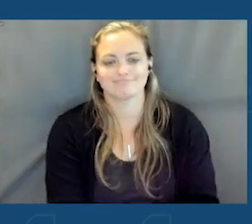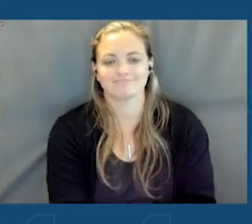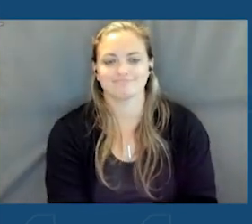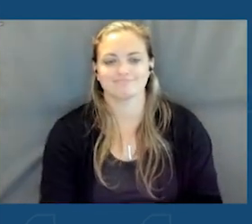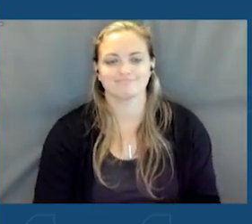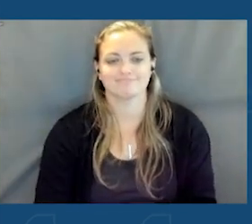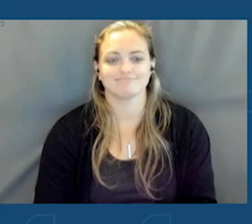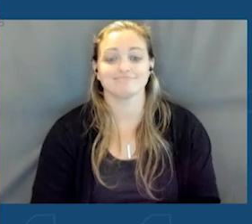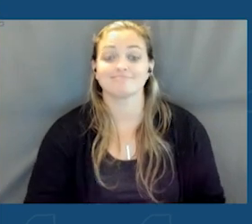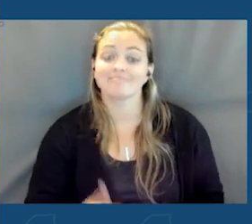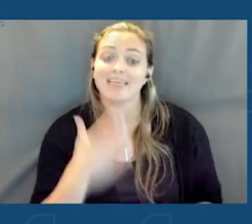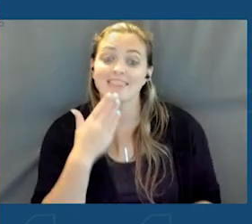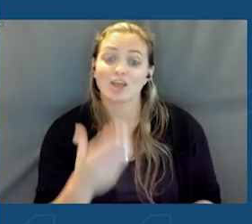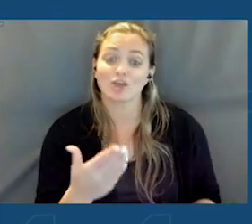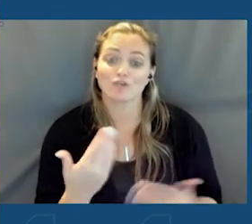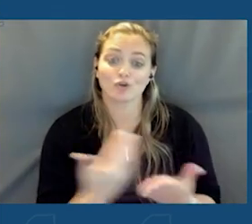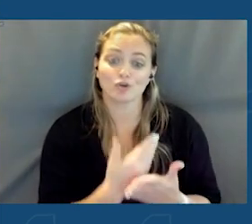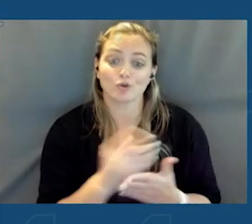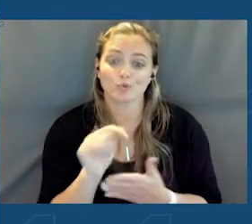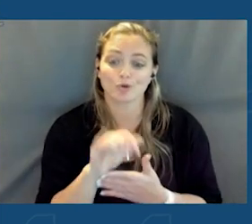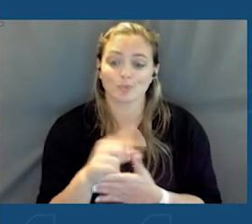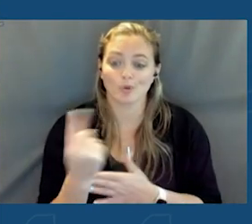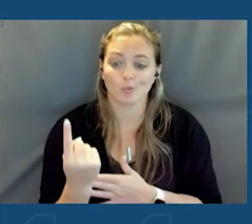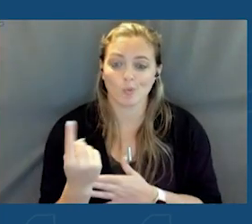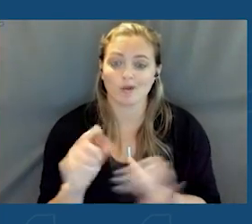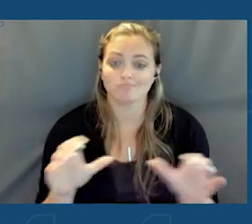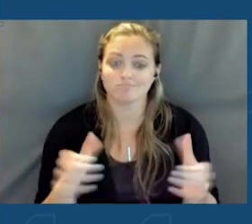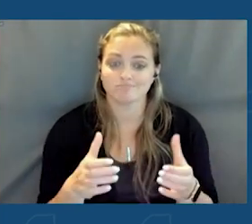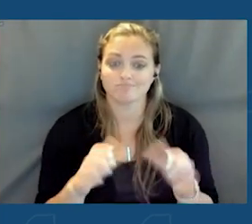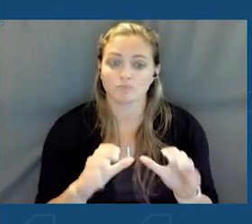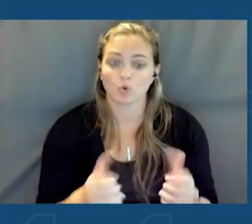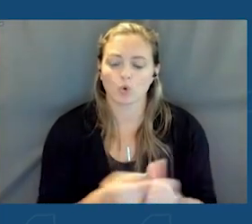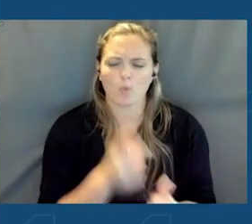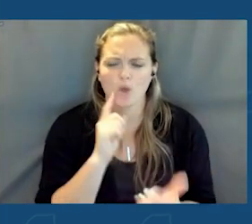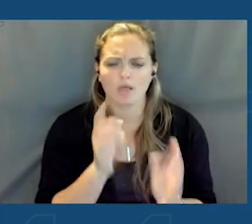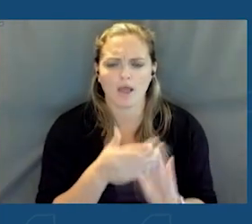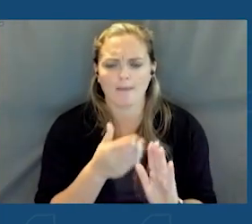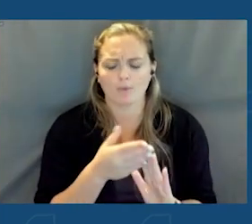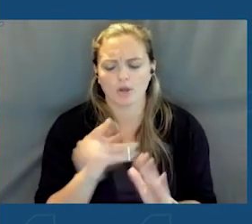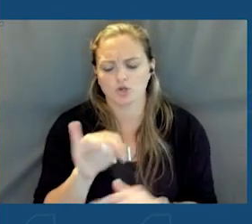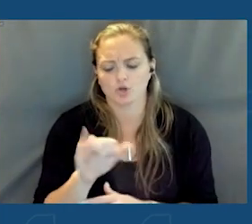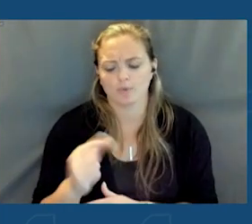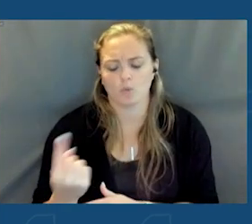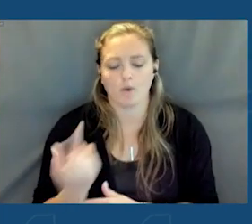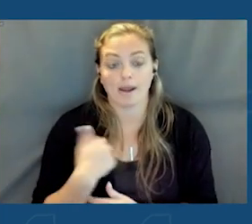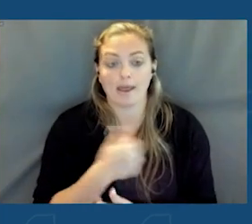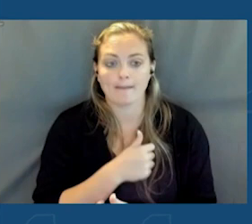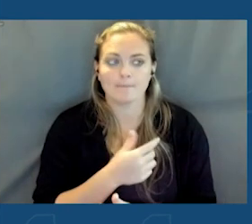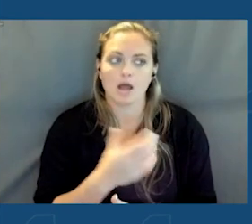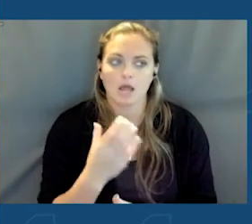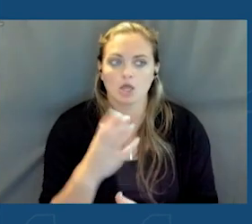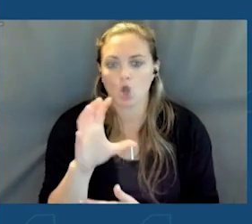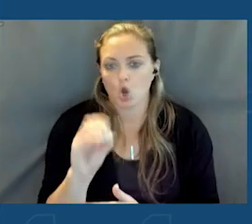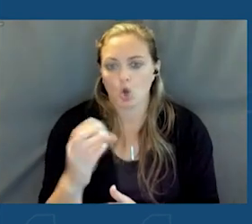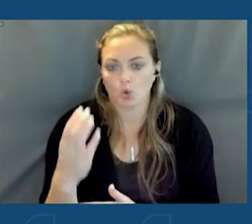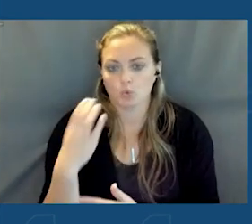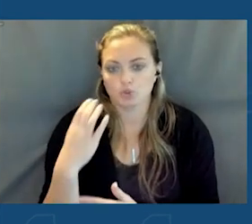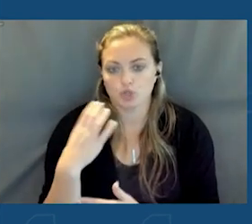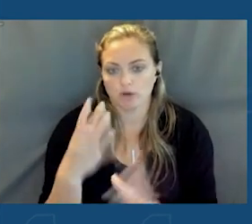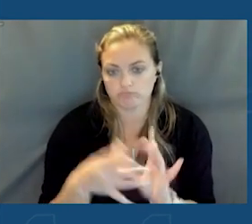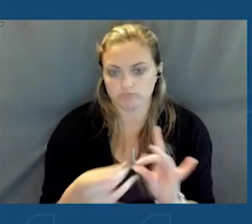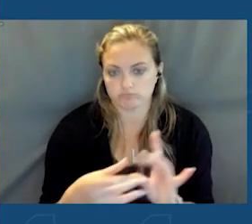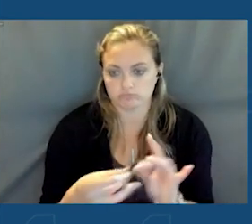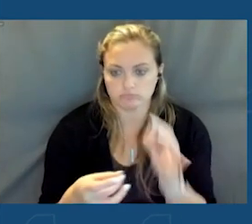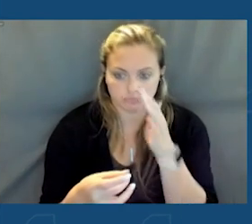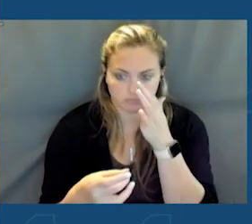Thank you to the new Terminal 1 Consortium Group, which will operate Terminal 1. And as my co-chair said, alluded to, the fact that we